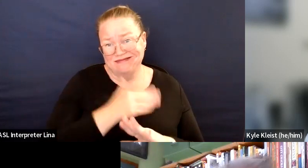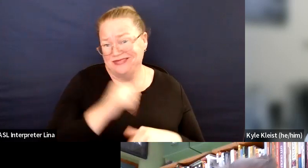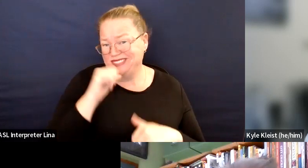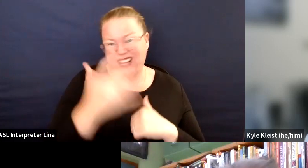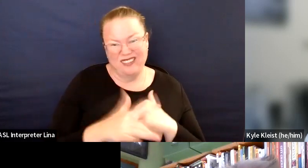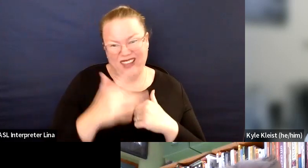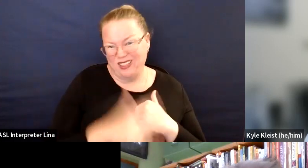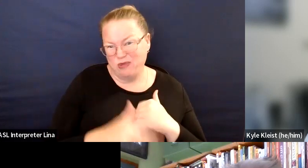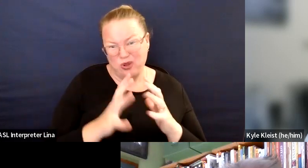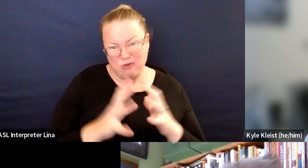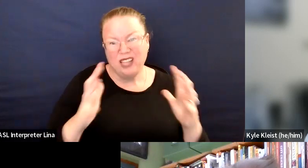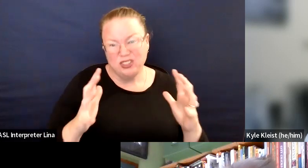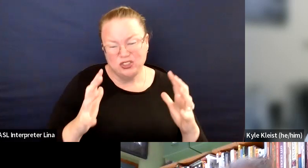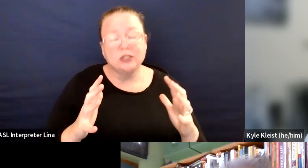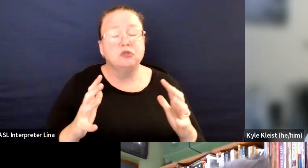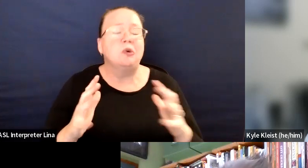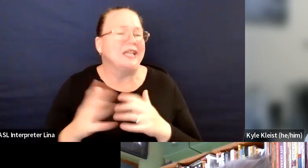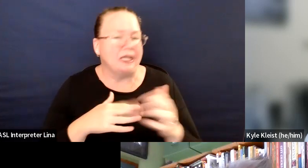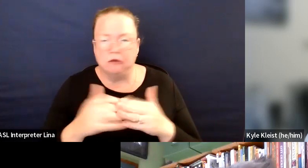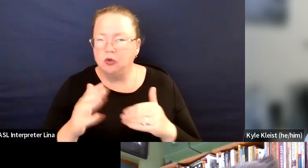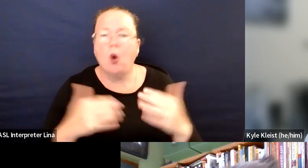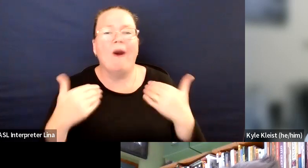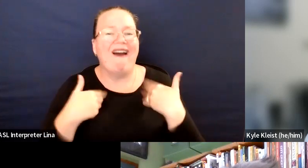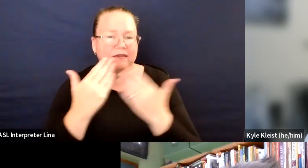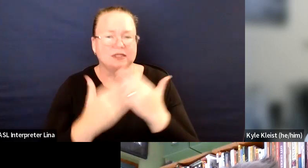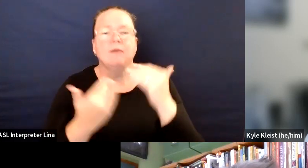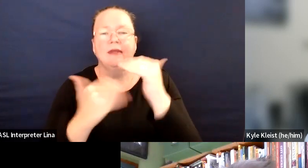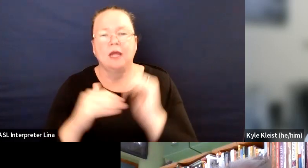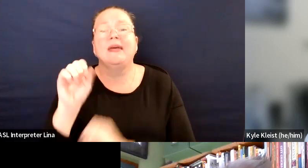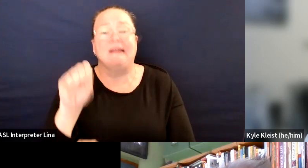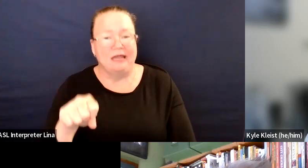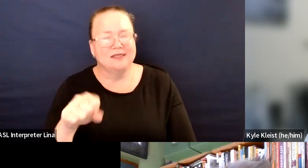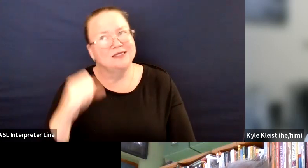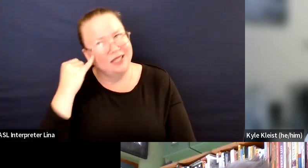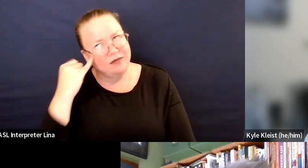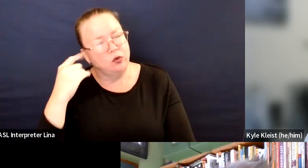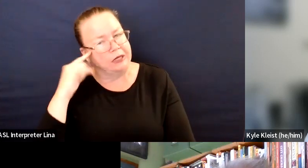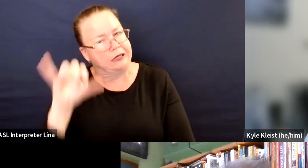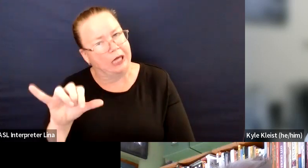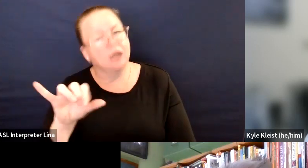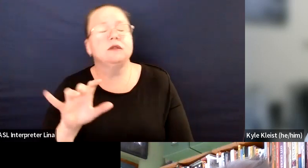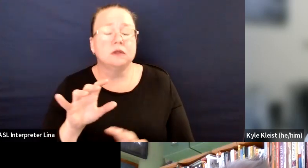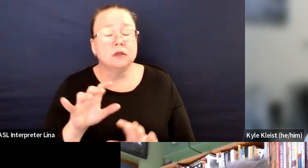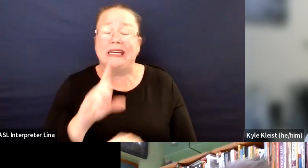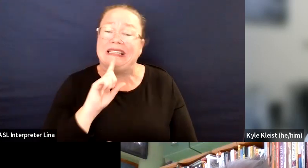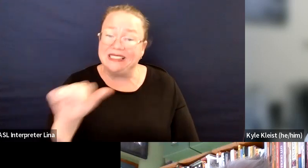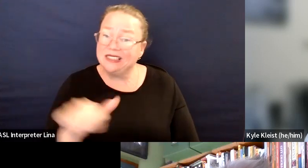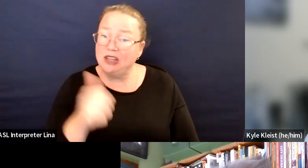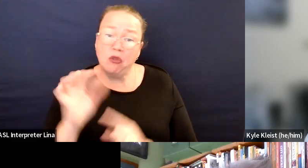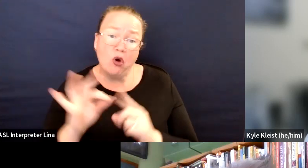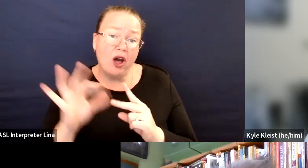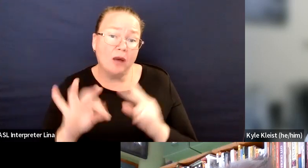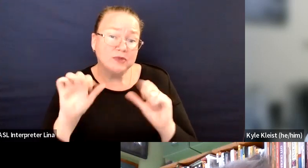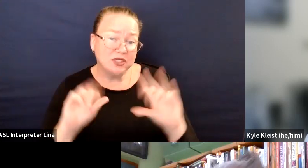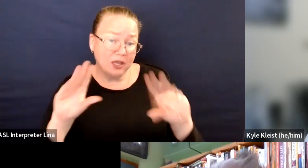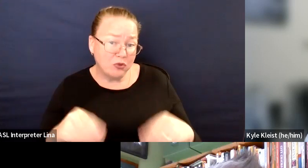So despite its limitations, if you think of it that way, it is another option that we can